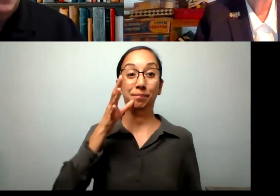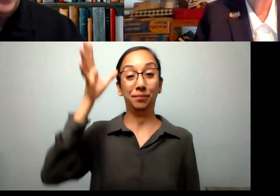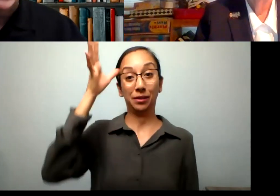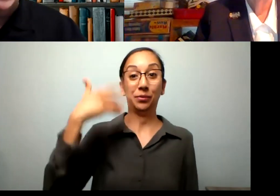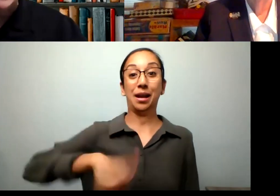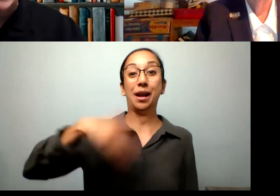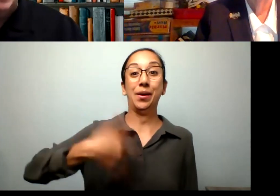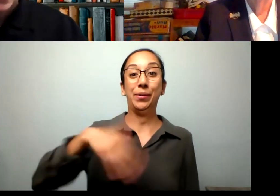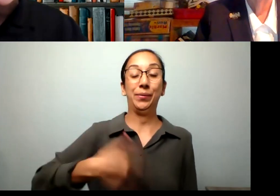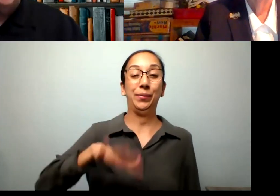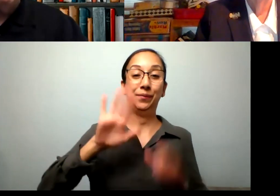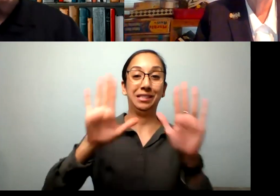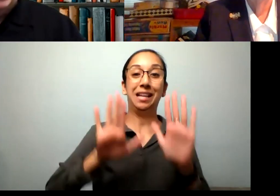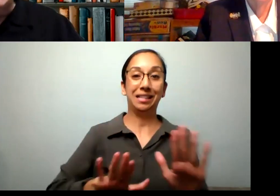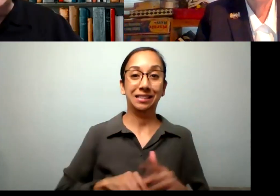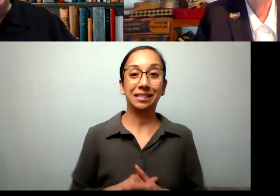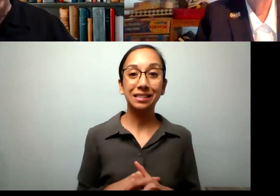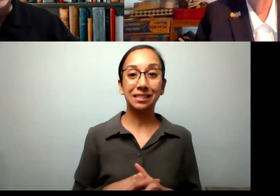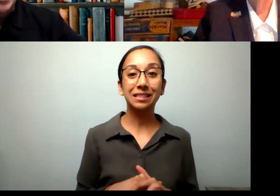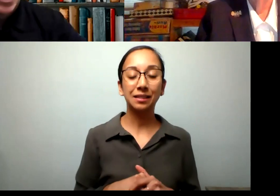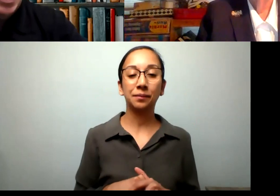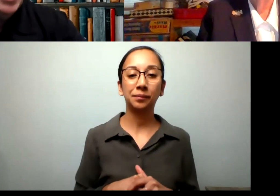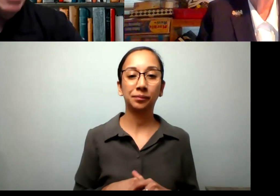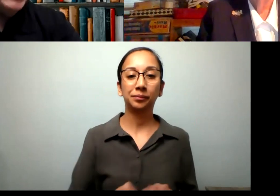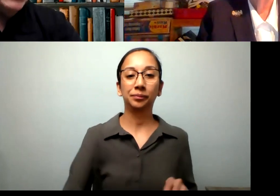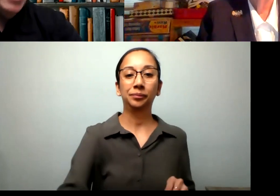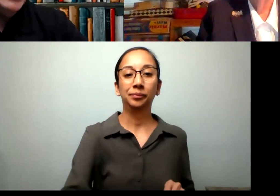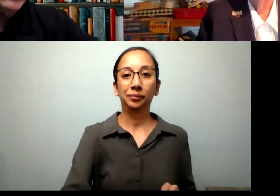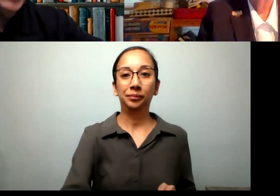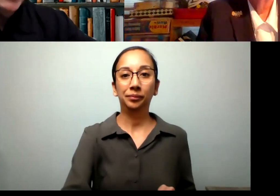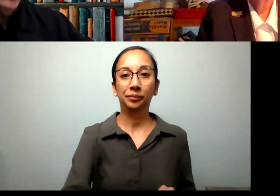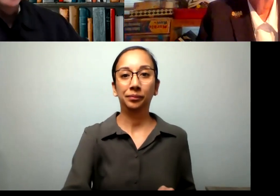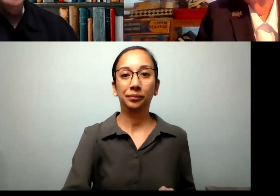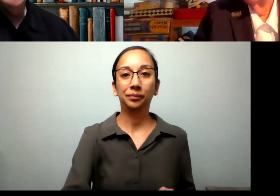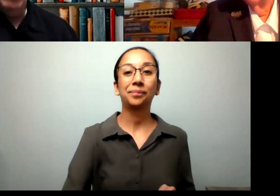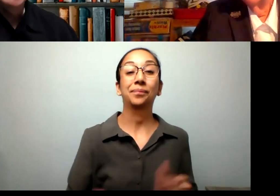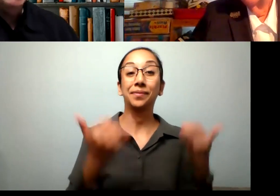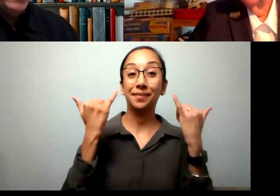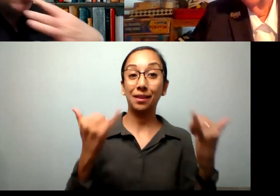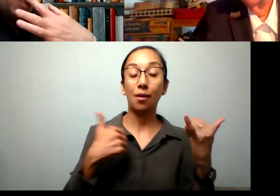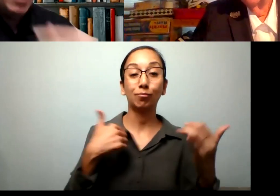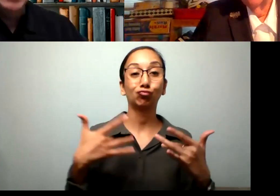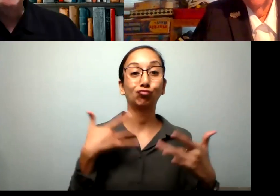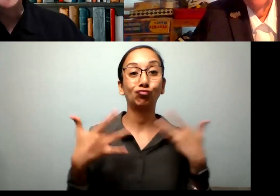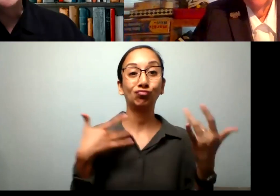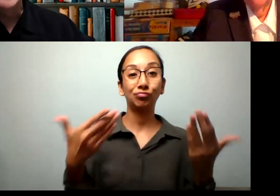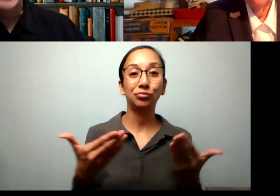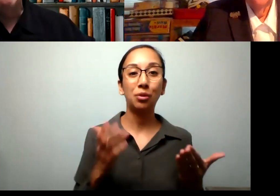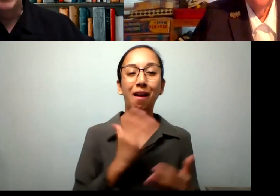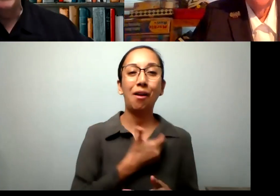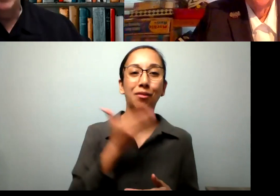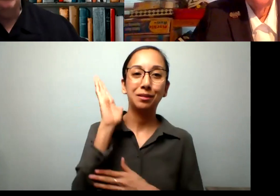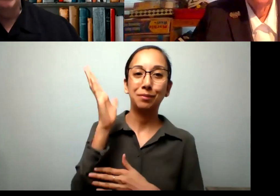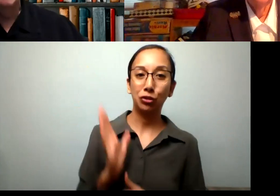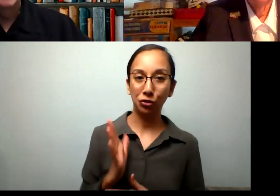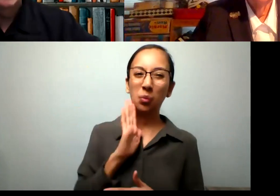fantastic. Fantastic. So at this point, I am delighted to introduce our speakers. And let me just name